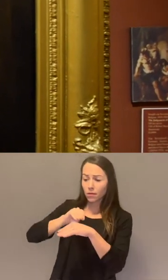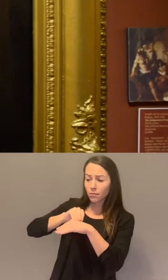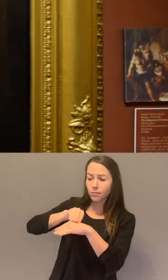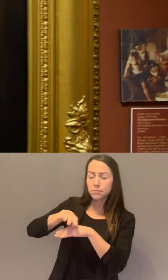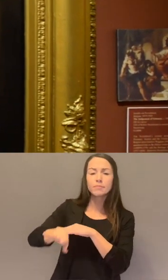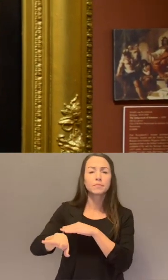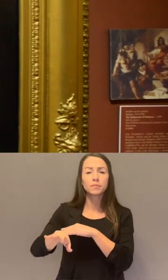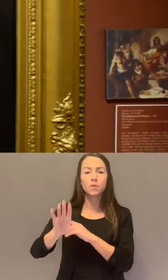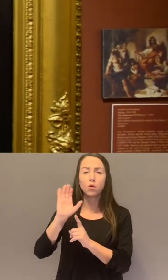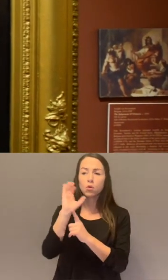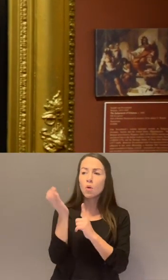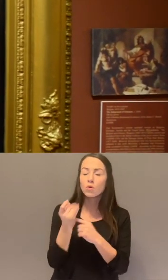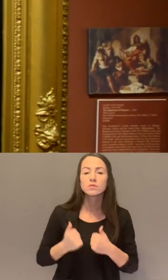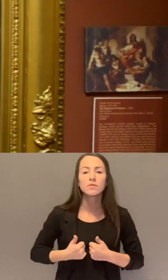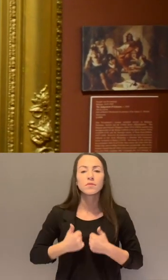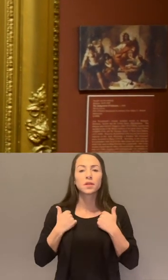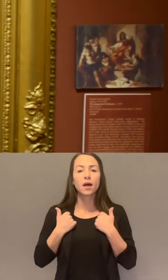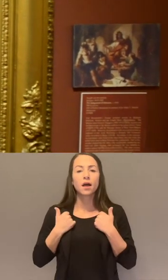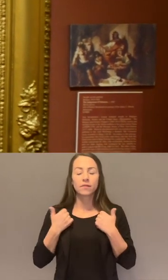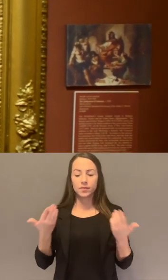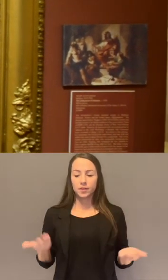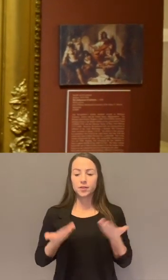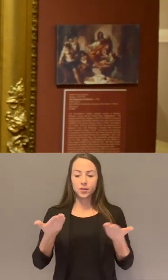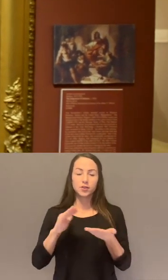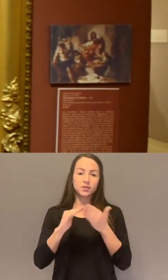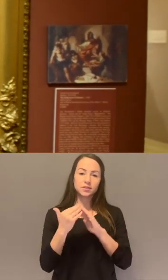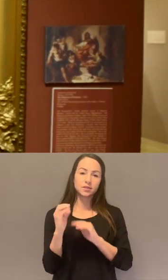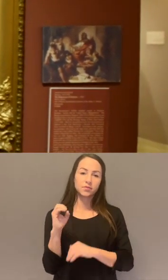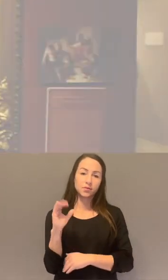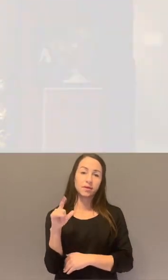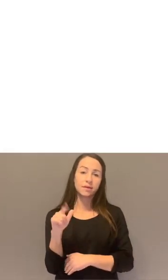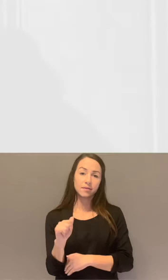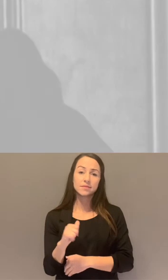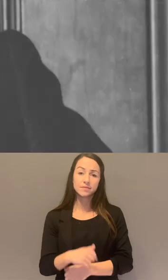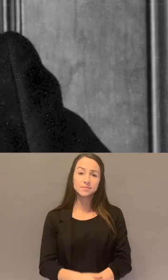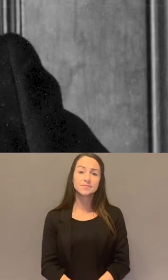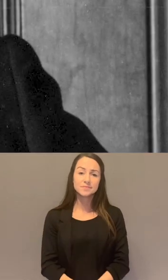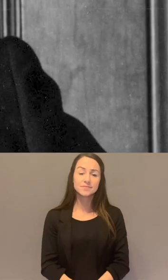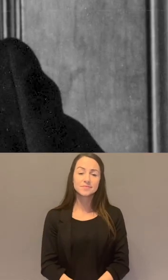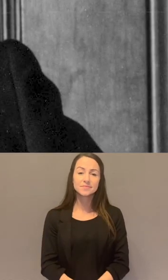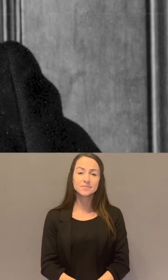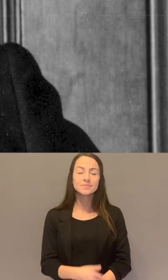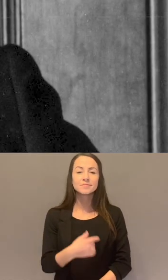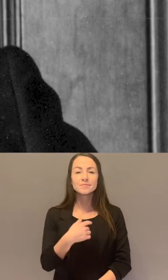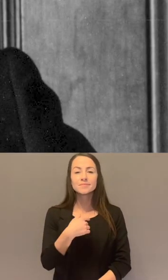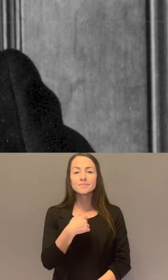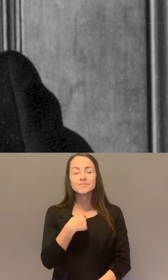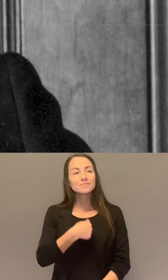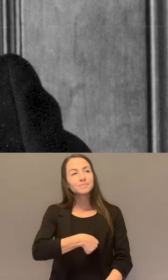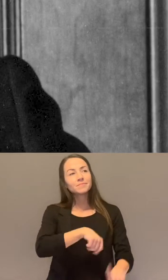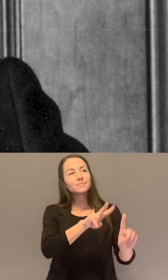going to change the culture of life in the city of Ocala. I just think Mr.